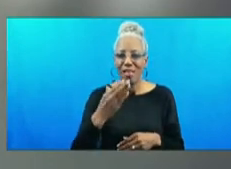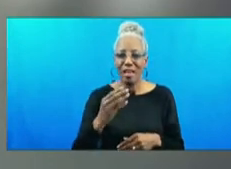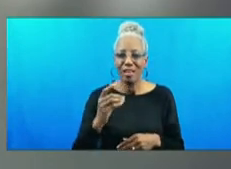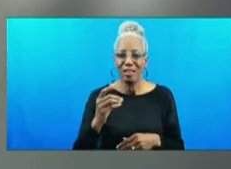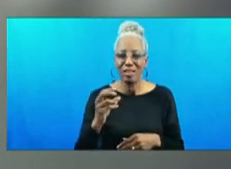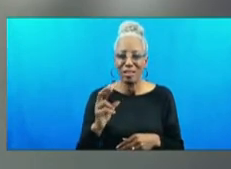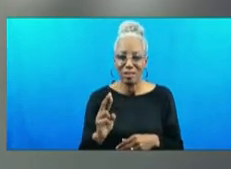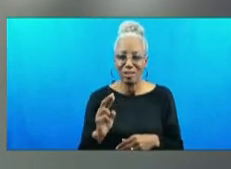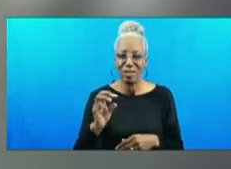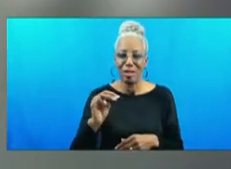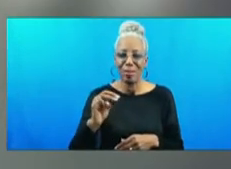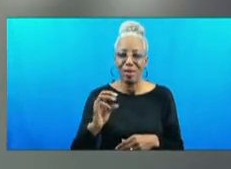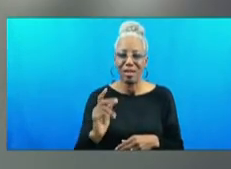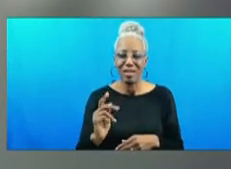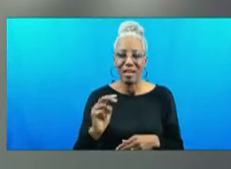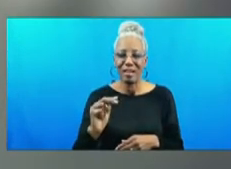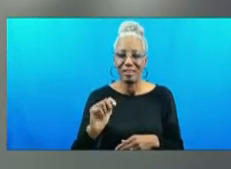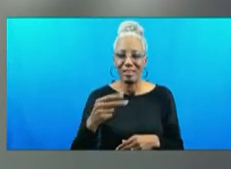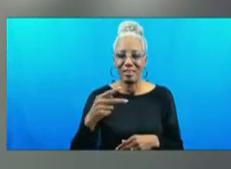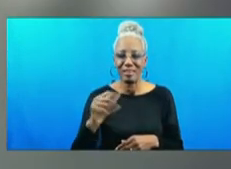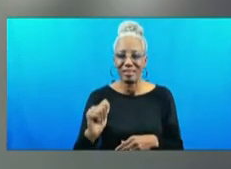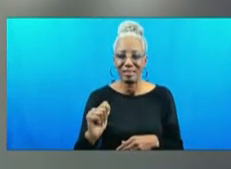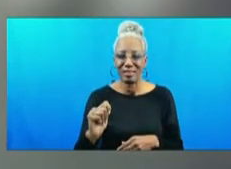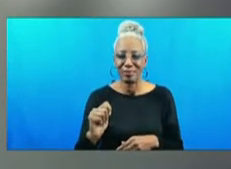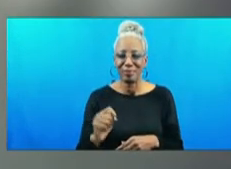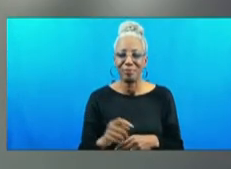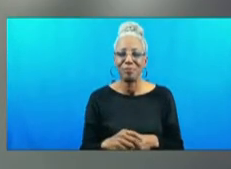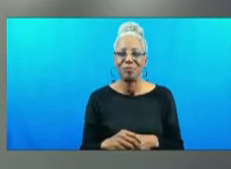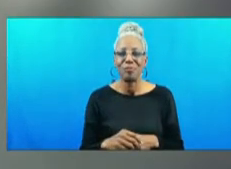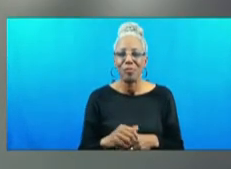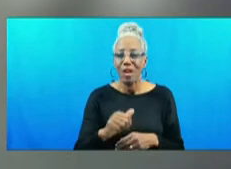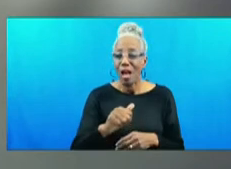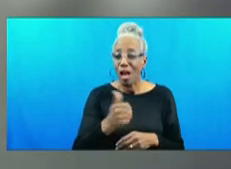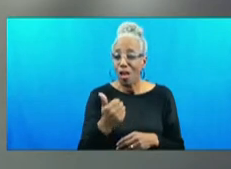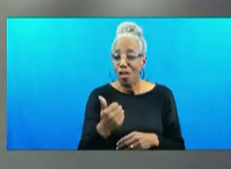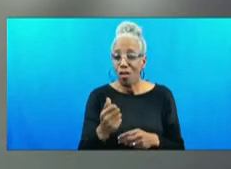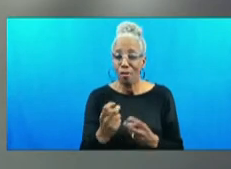on, we're going to start our conversation.